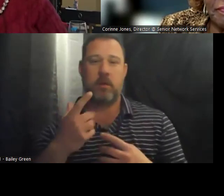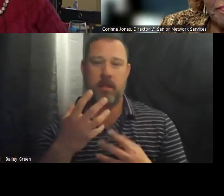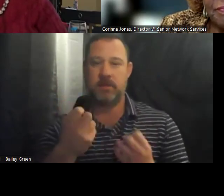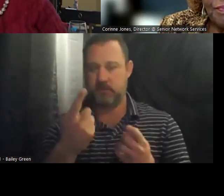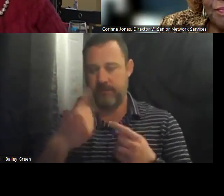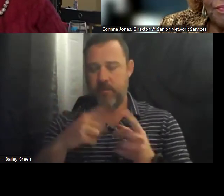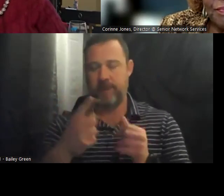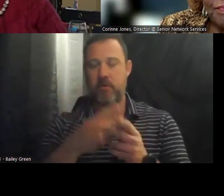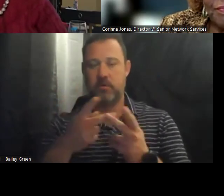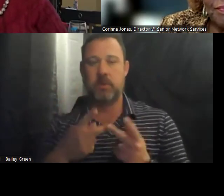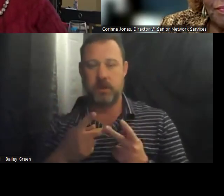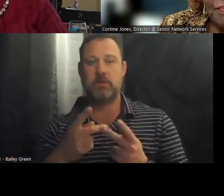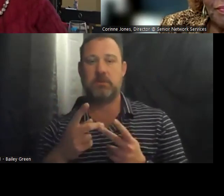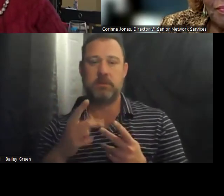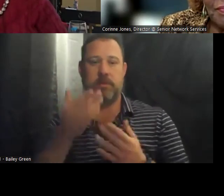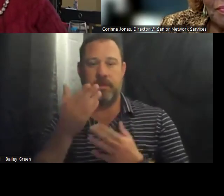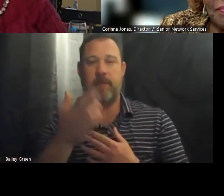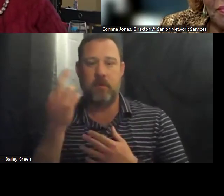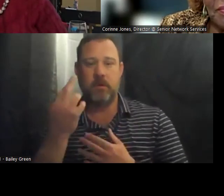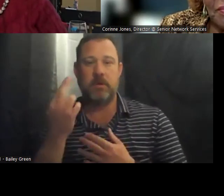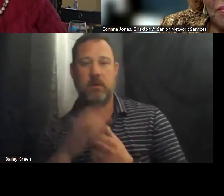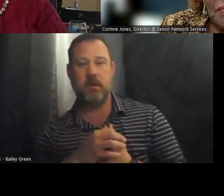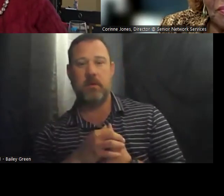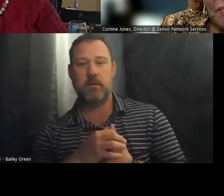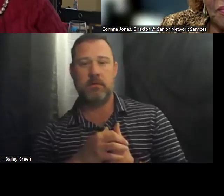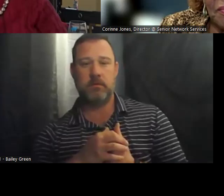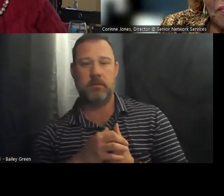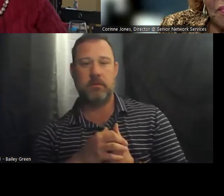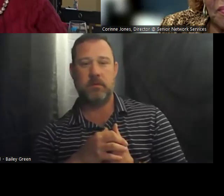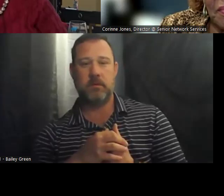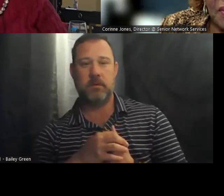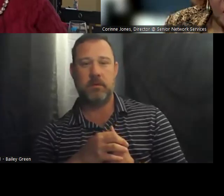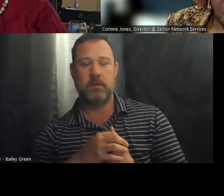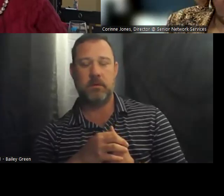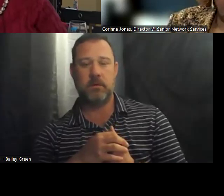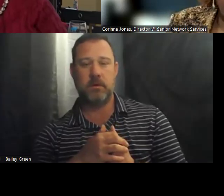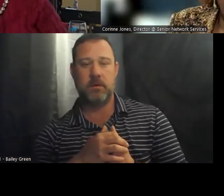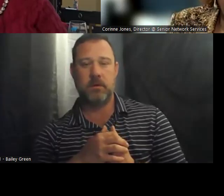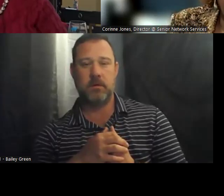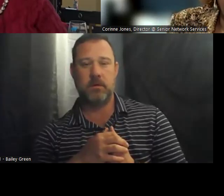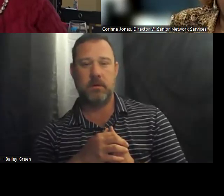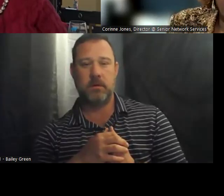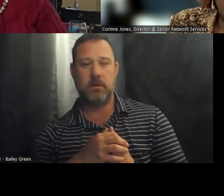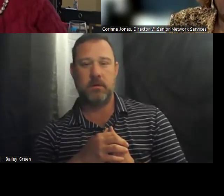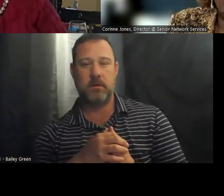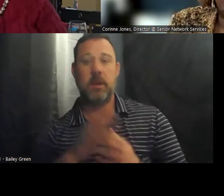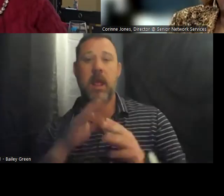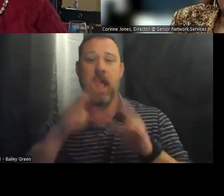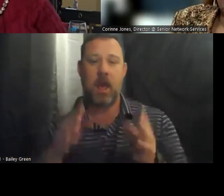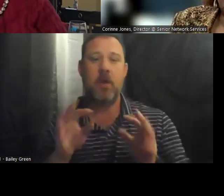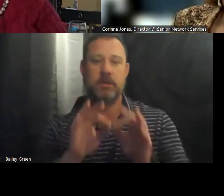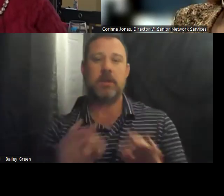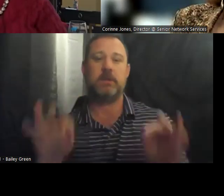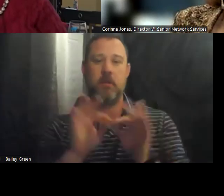place, because they're there for a reason. What can we do in case somebody needs prompt coverage? Housing is important. What I do